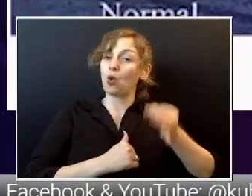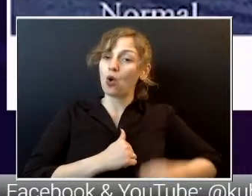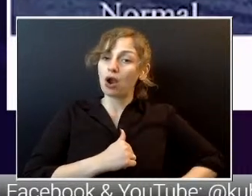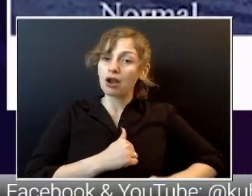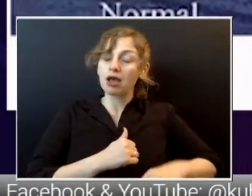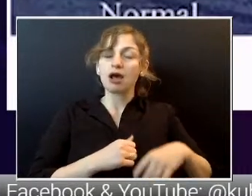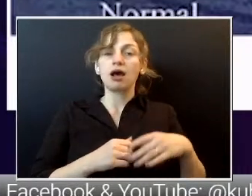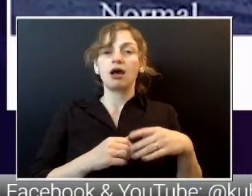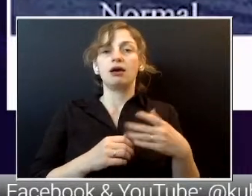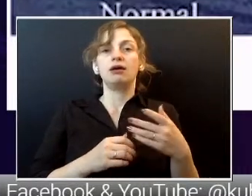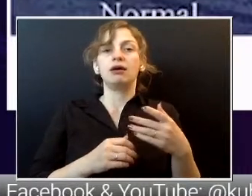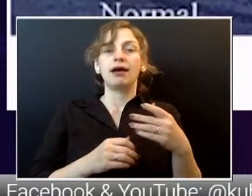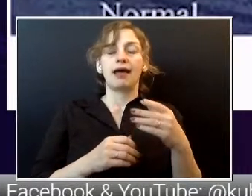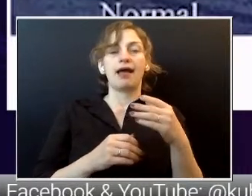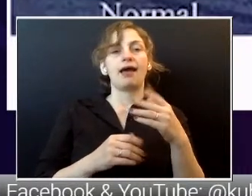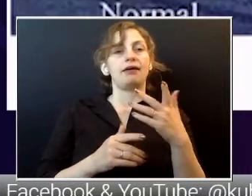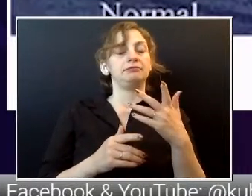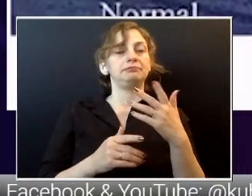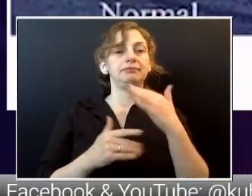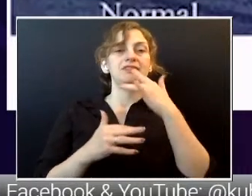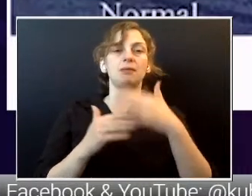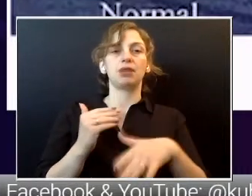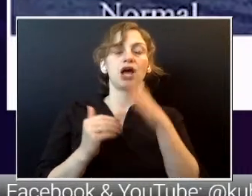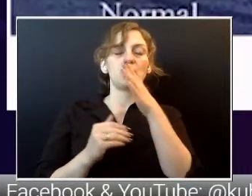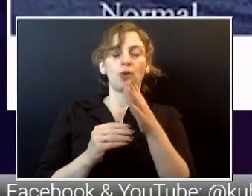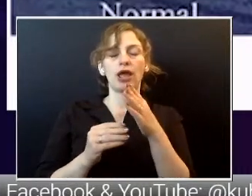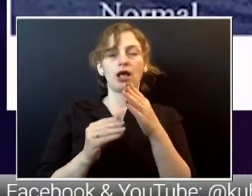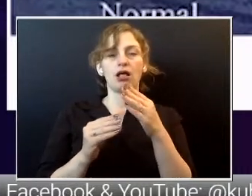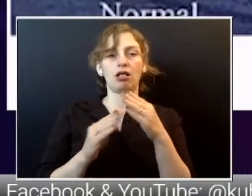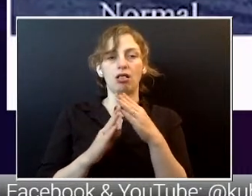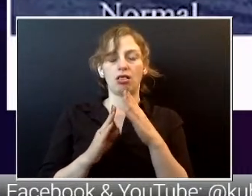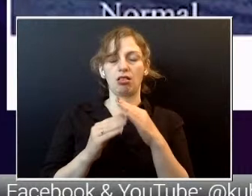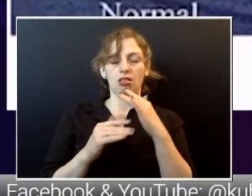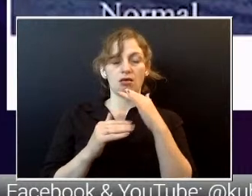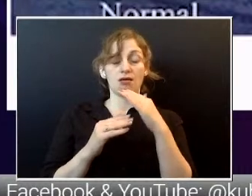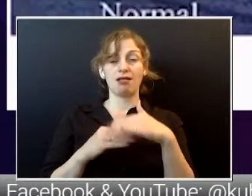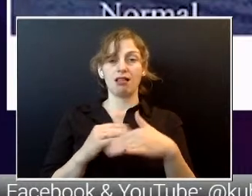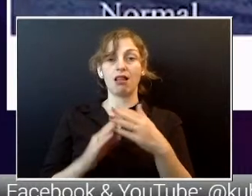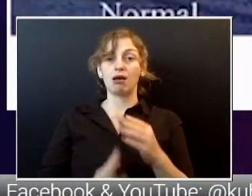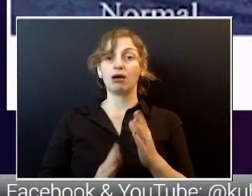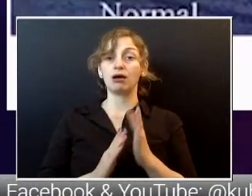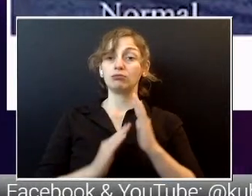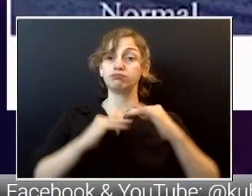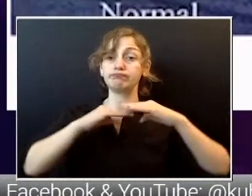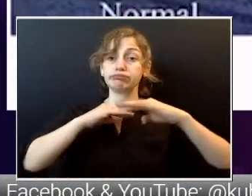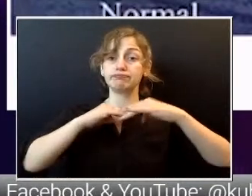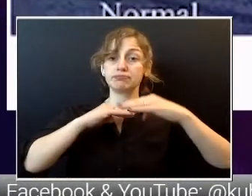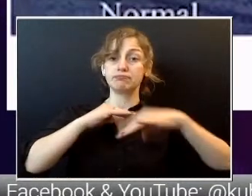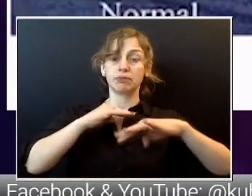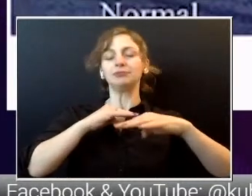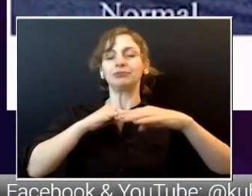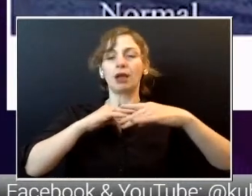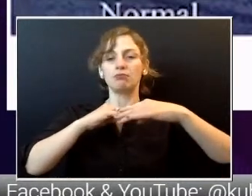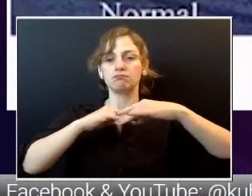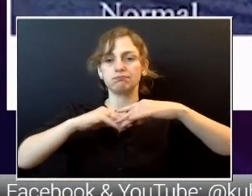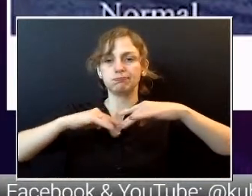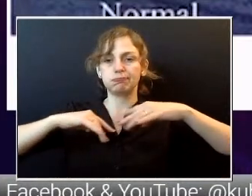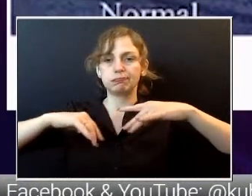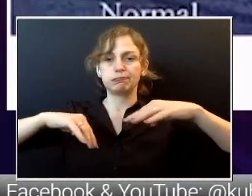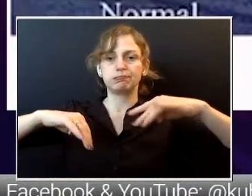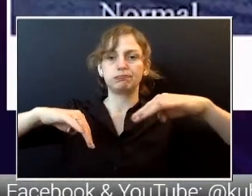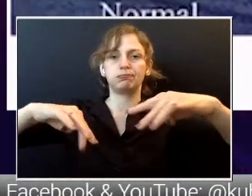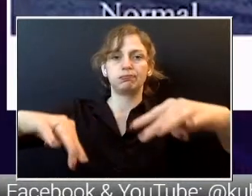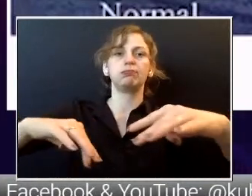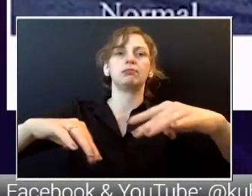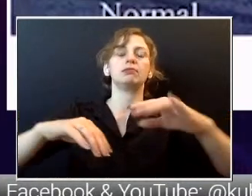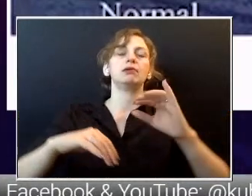dissects between the layers of the aorta, and that's shown in that second panel over to the right. So the layer kind of peels away from the